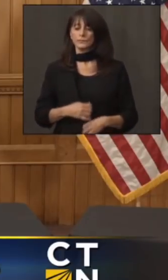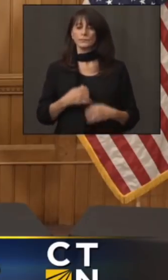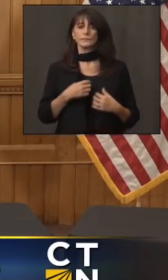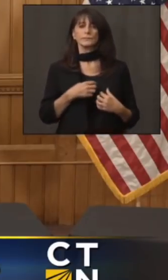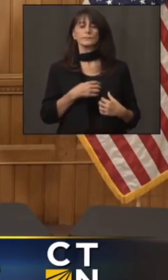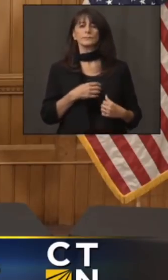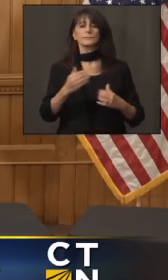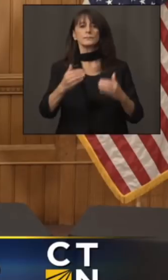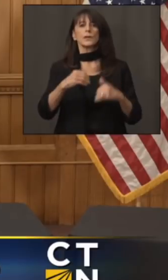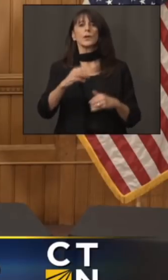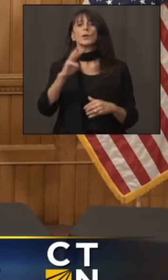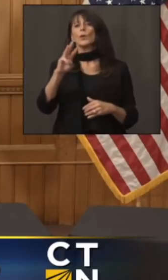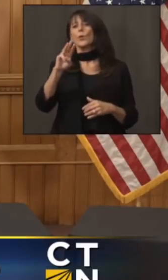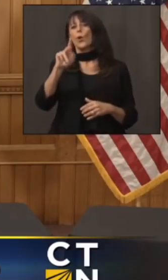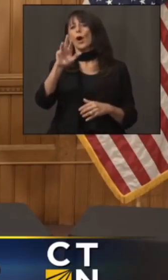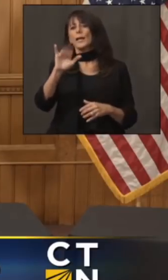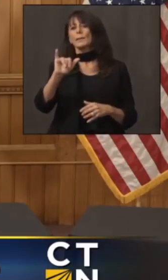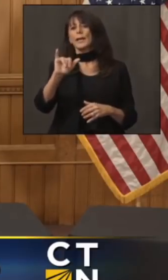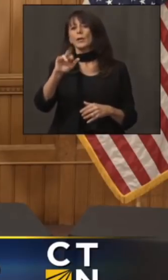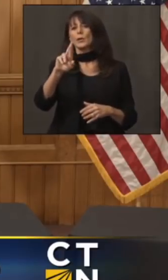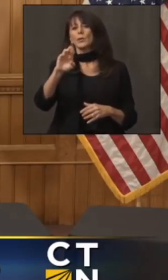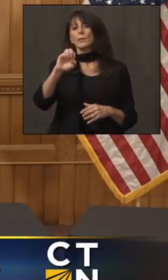The Waterbury Republican American.